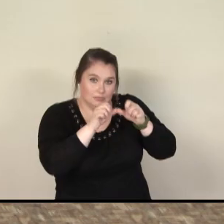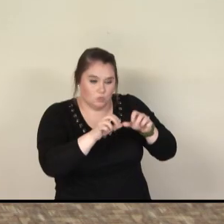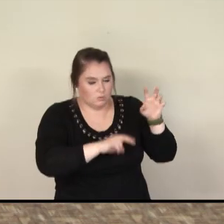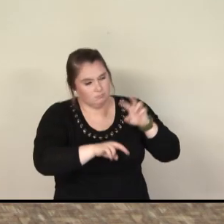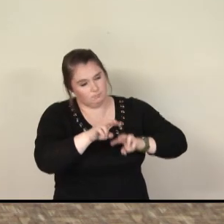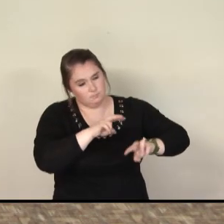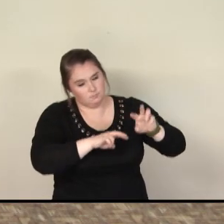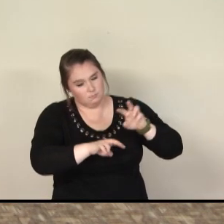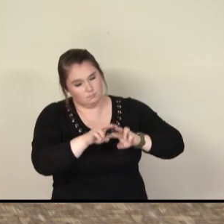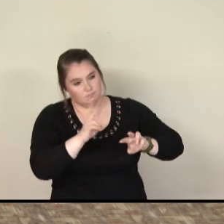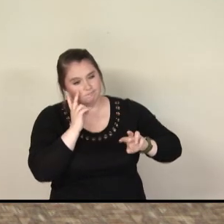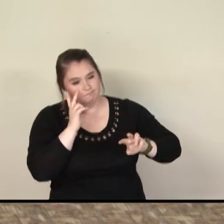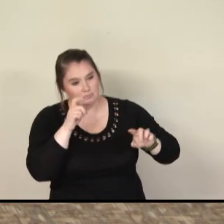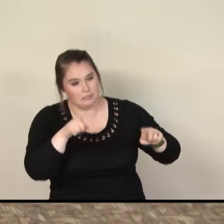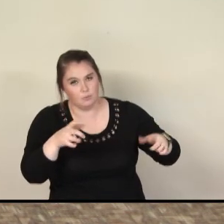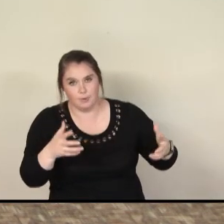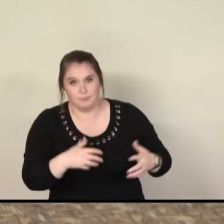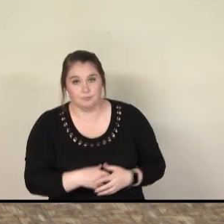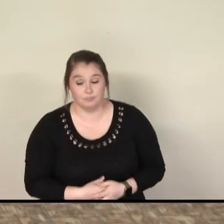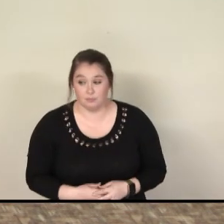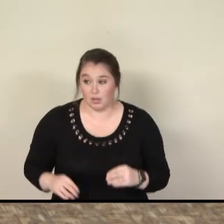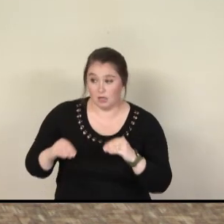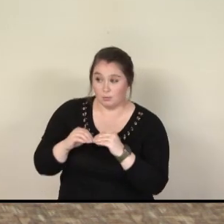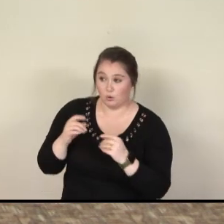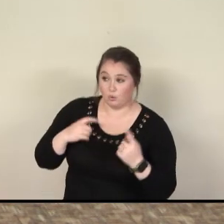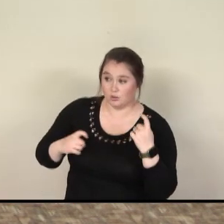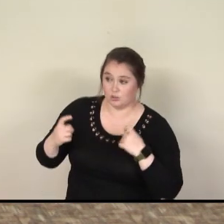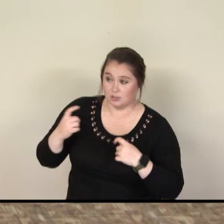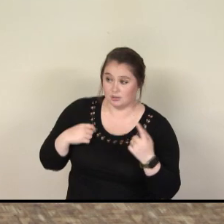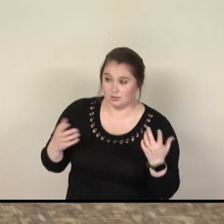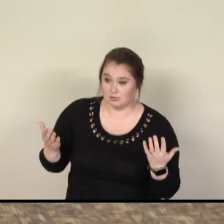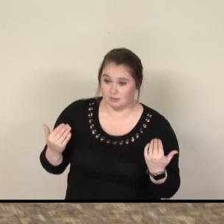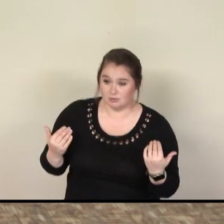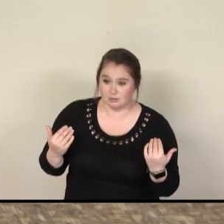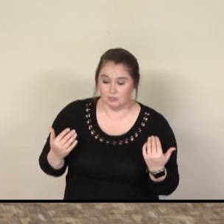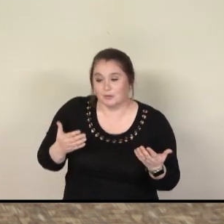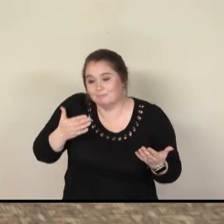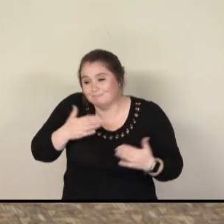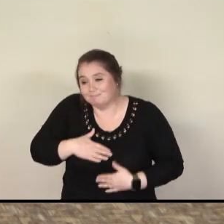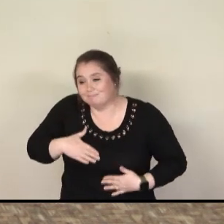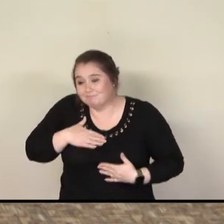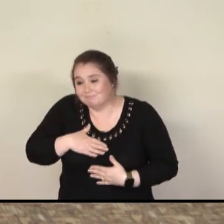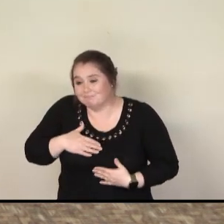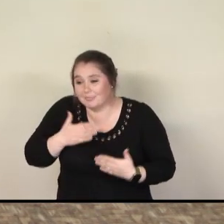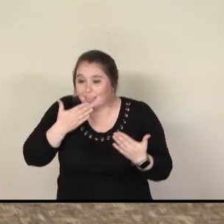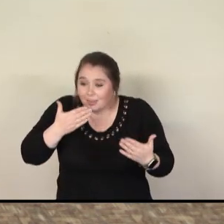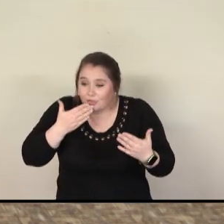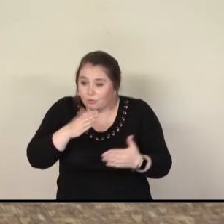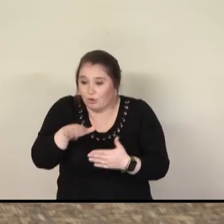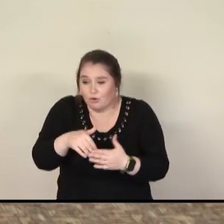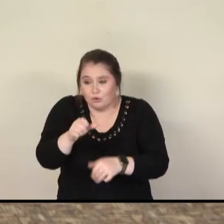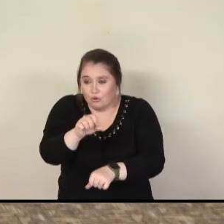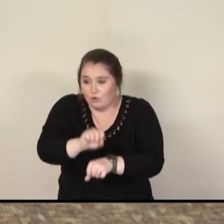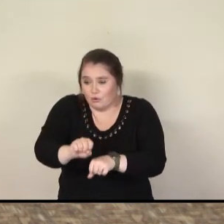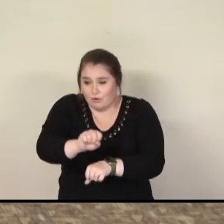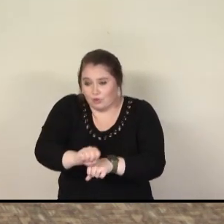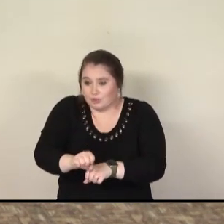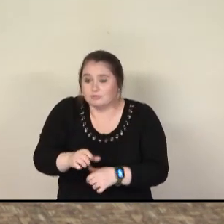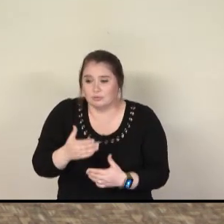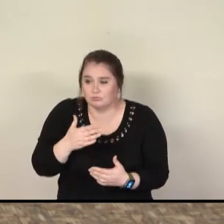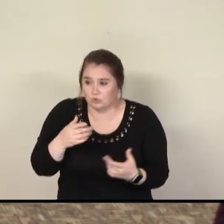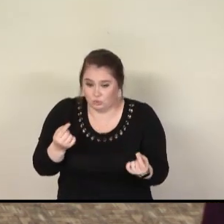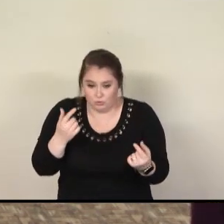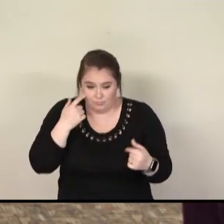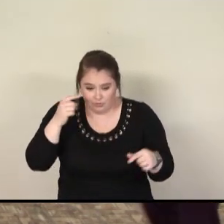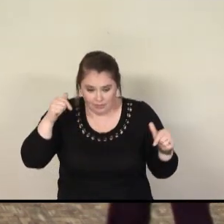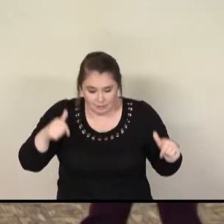All good? Any other questions? I appreciate you guys. Thank you so much for all the hard work you guys are doing on